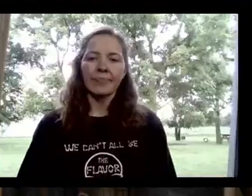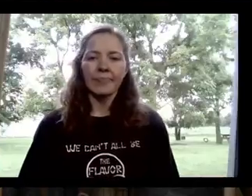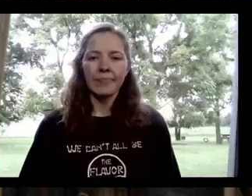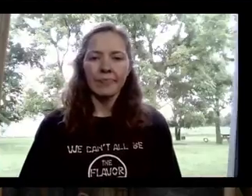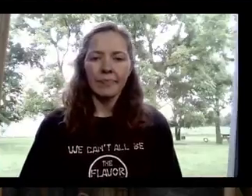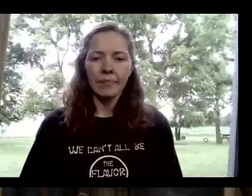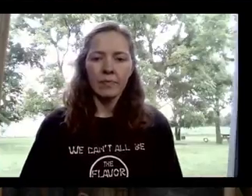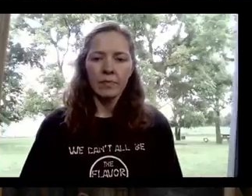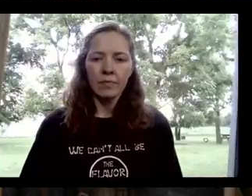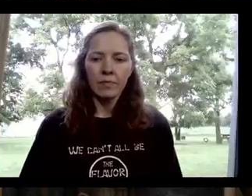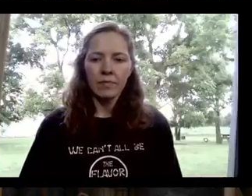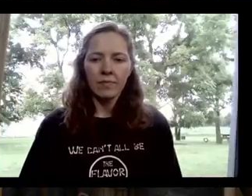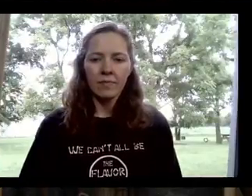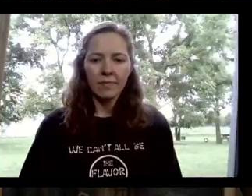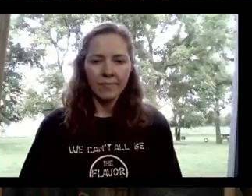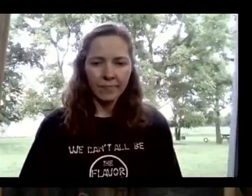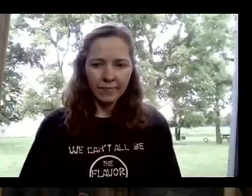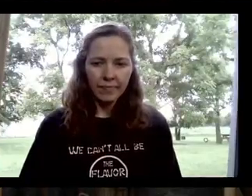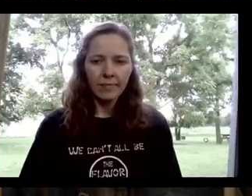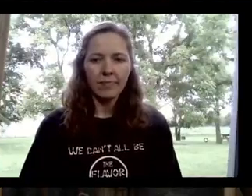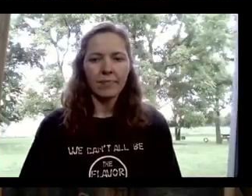very costly to bring it in.